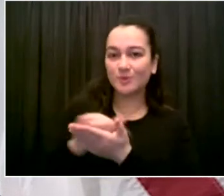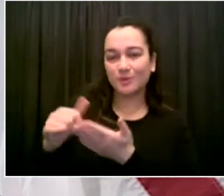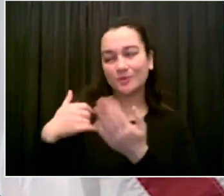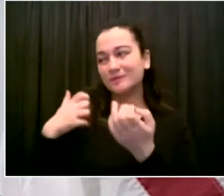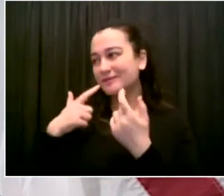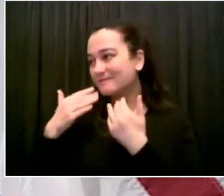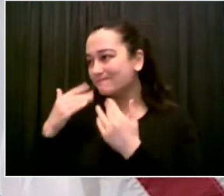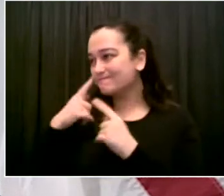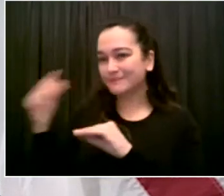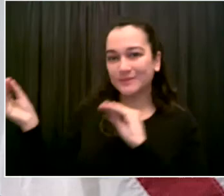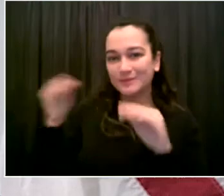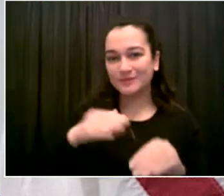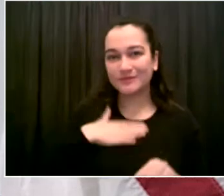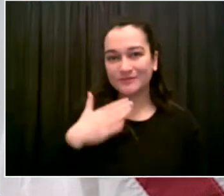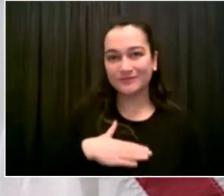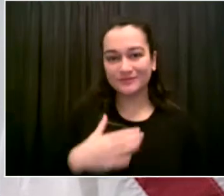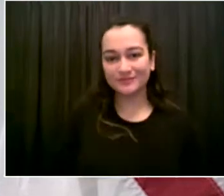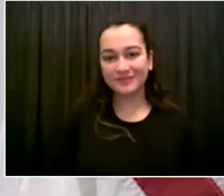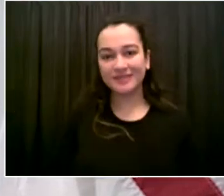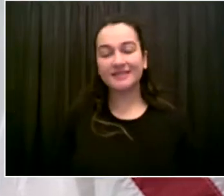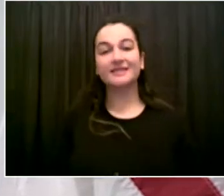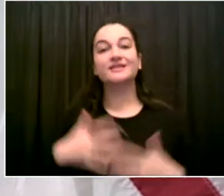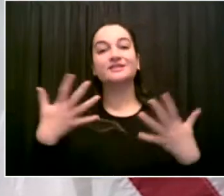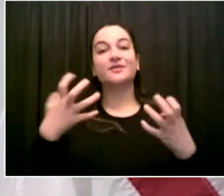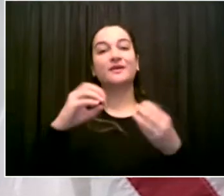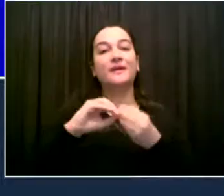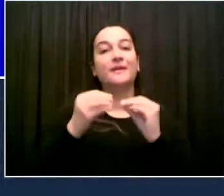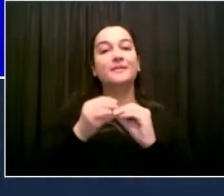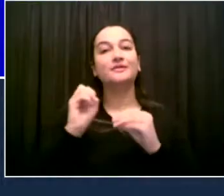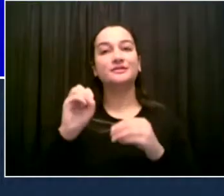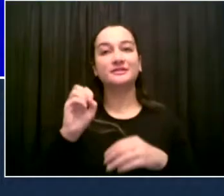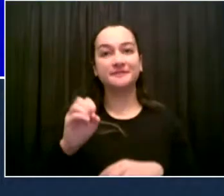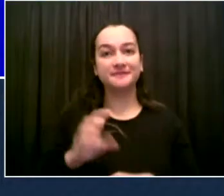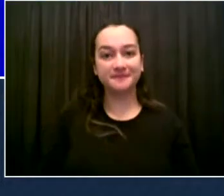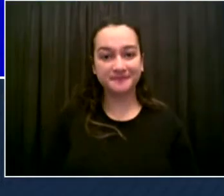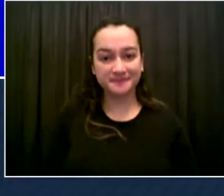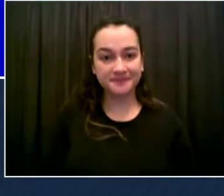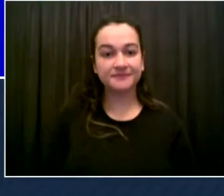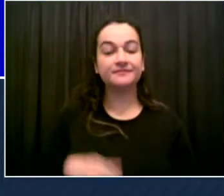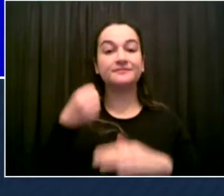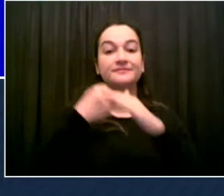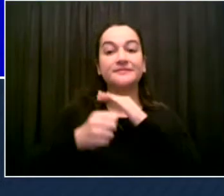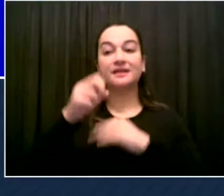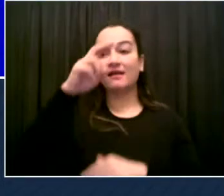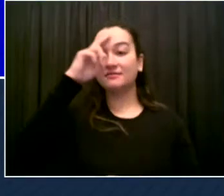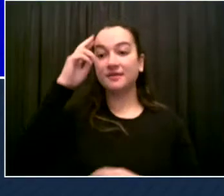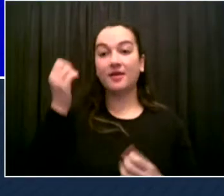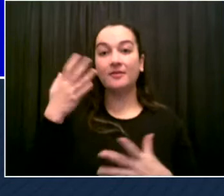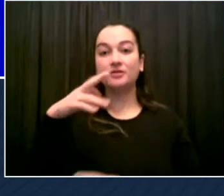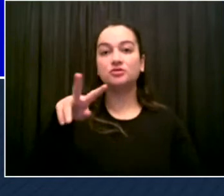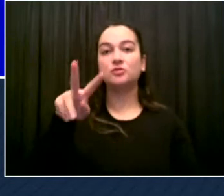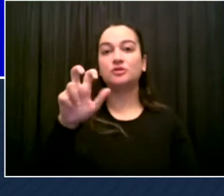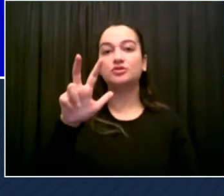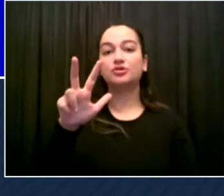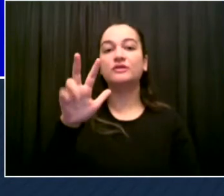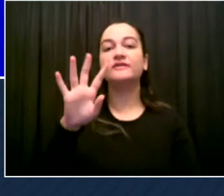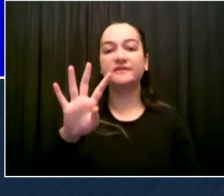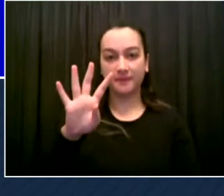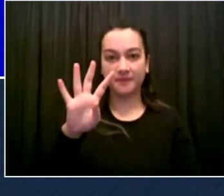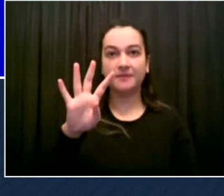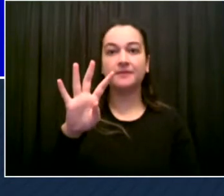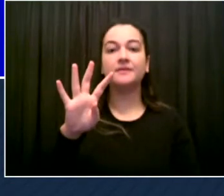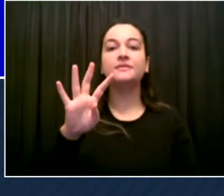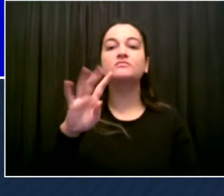one, daily number of people admitted to New York City hospitals for suspected COVID-19. Today's report, 234